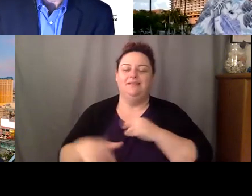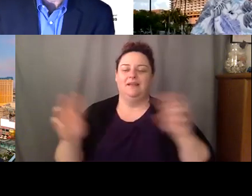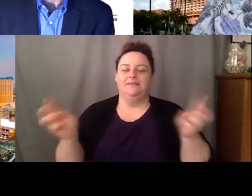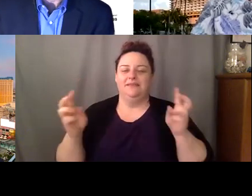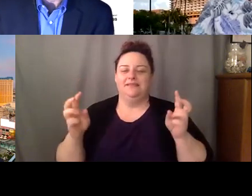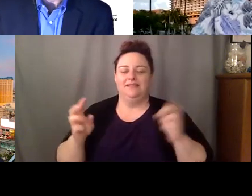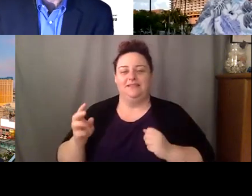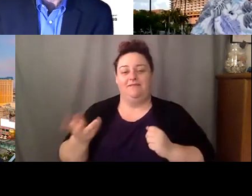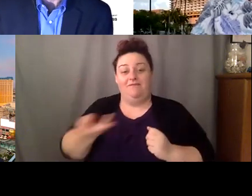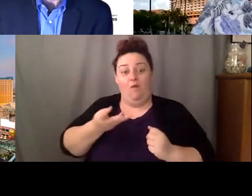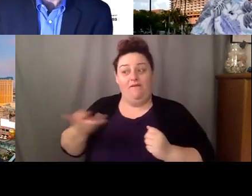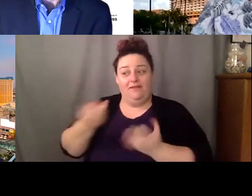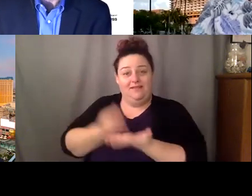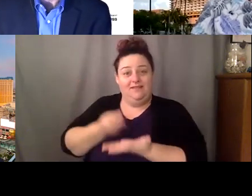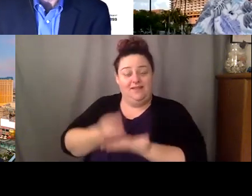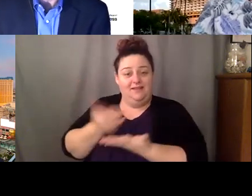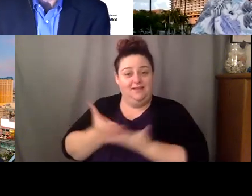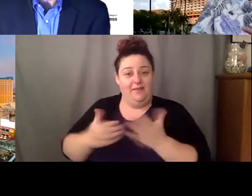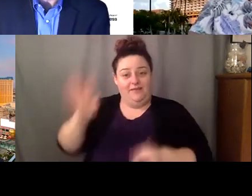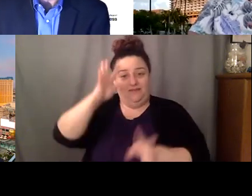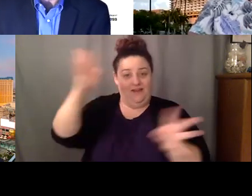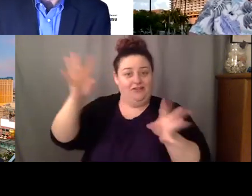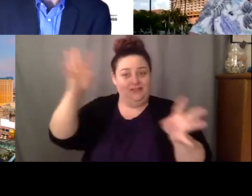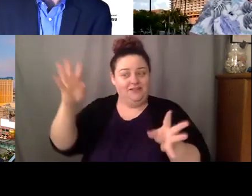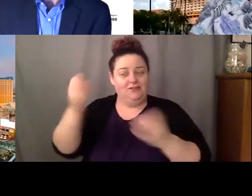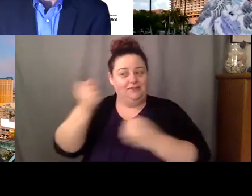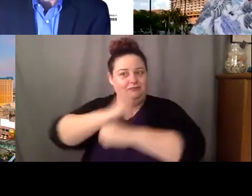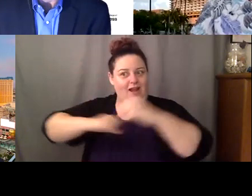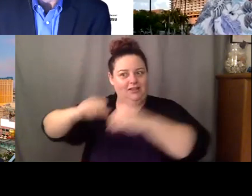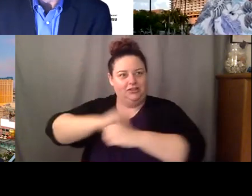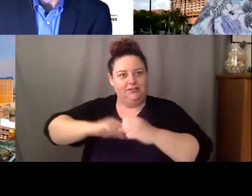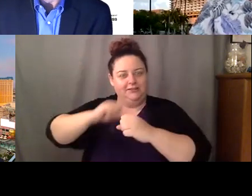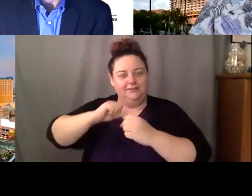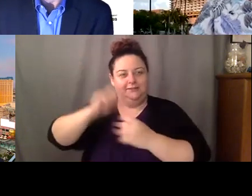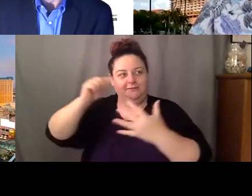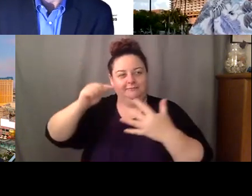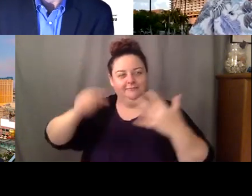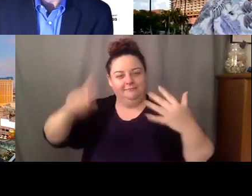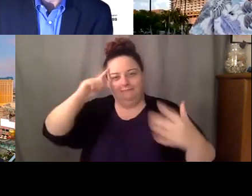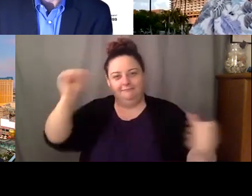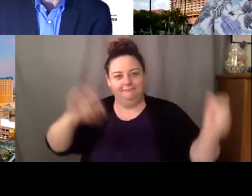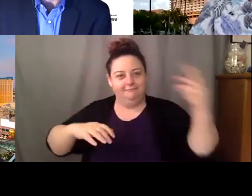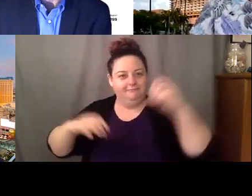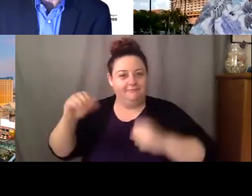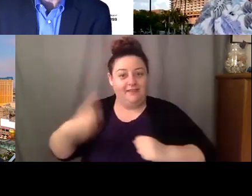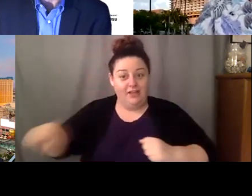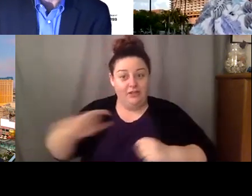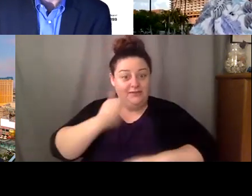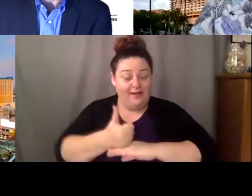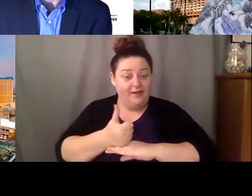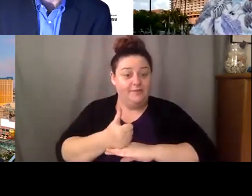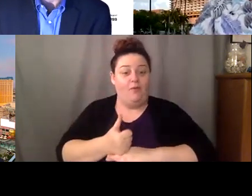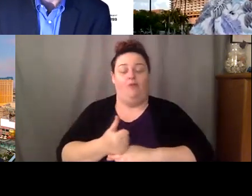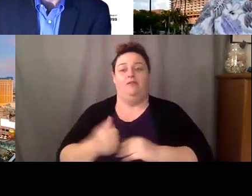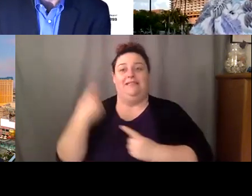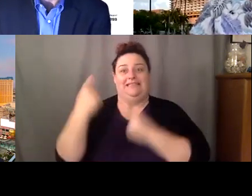conversations, the four of us have discussed some of the innovations or strategies that you all have implemented or had to look